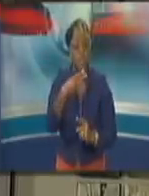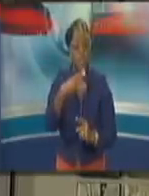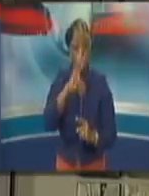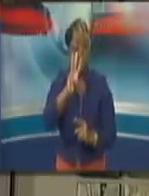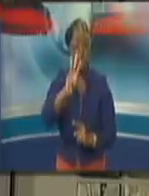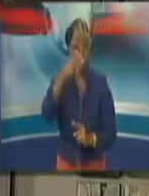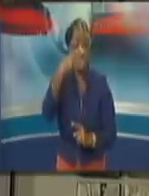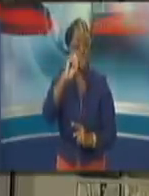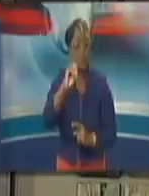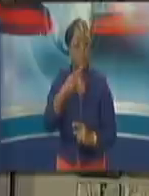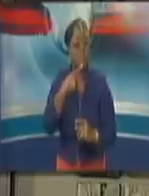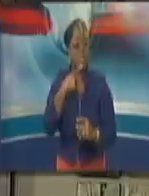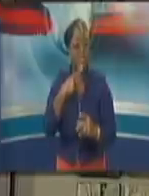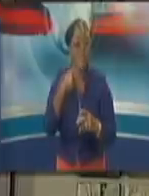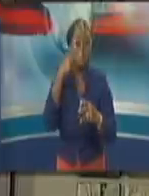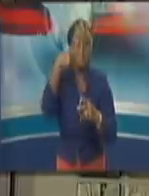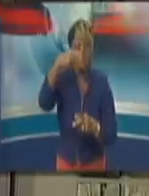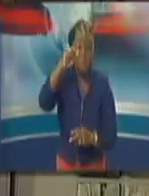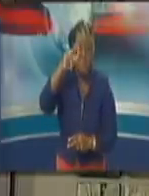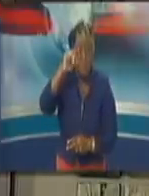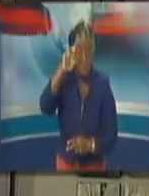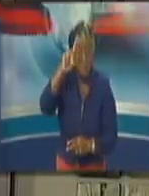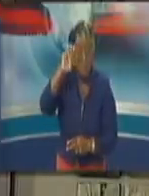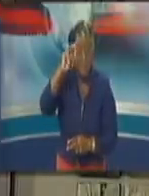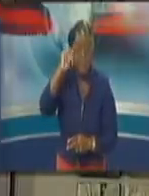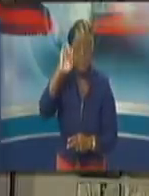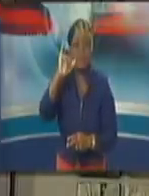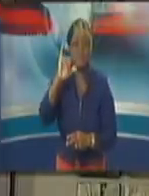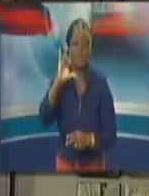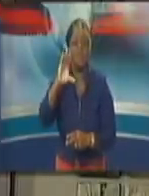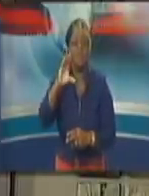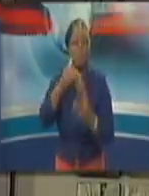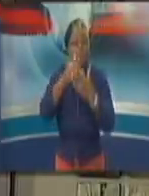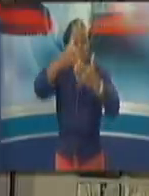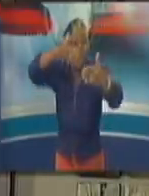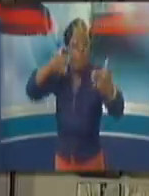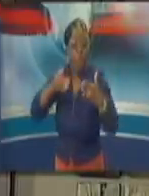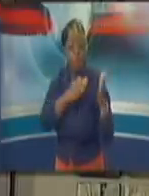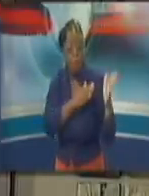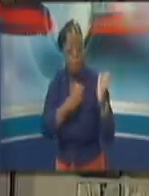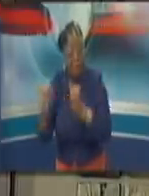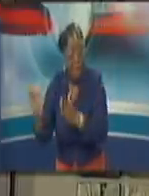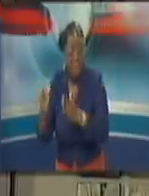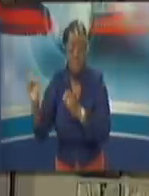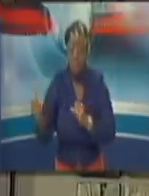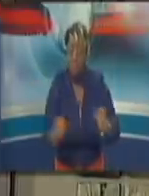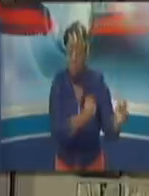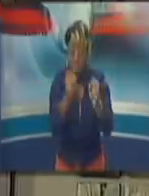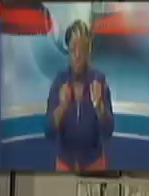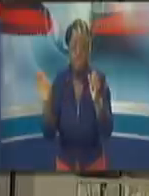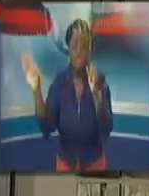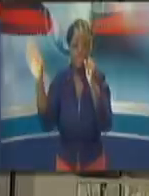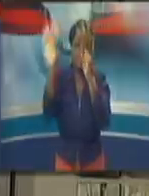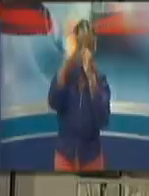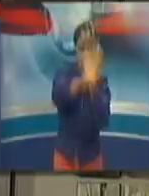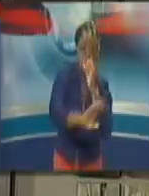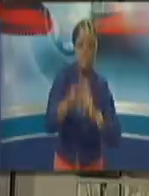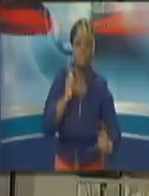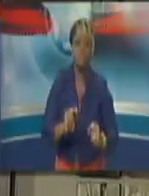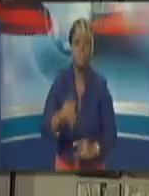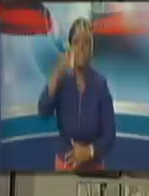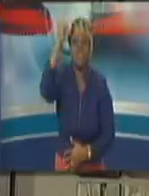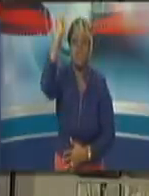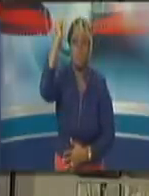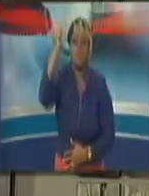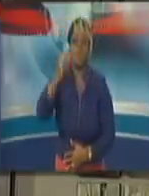since January, we were taking the proactive steps to protect Trinidad and Tobago.